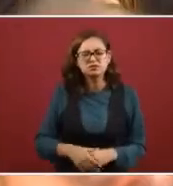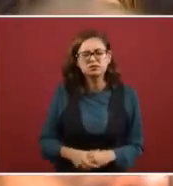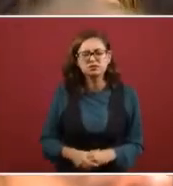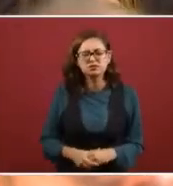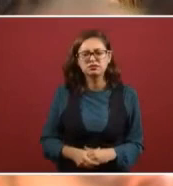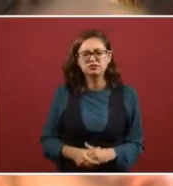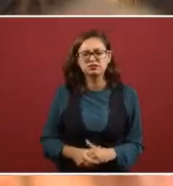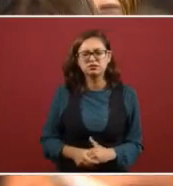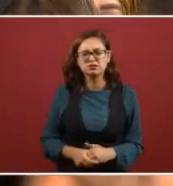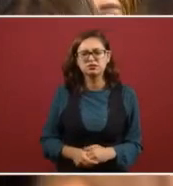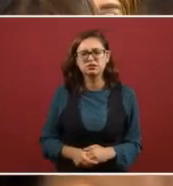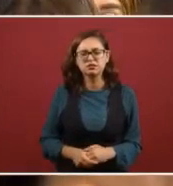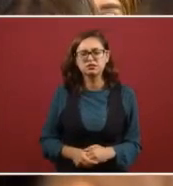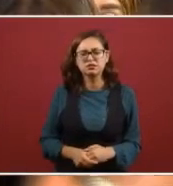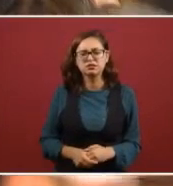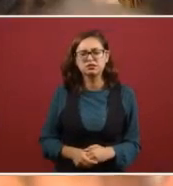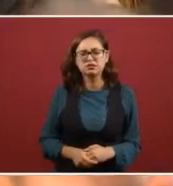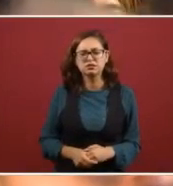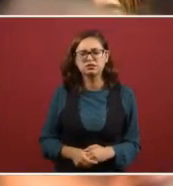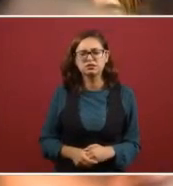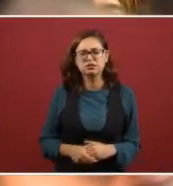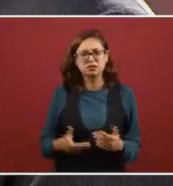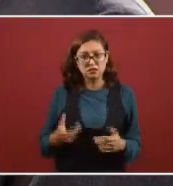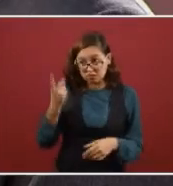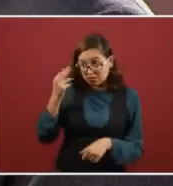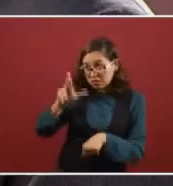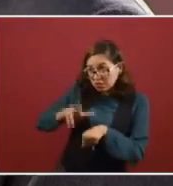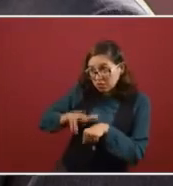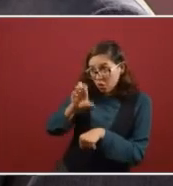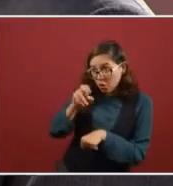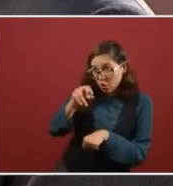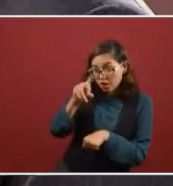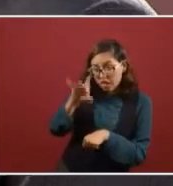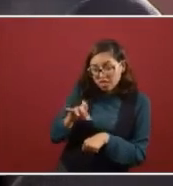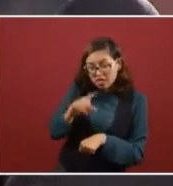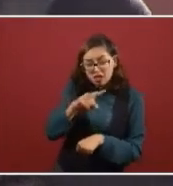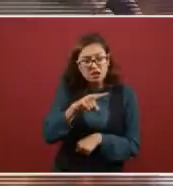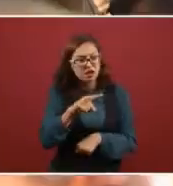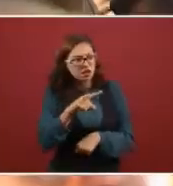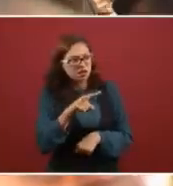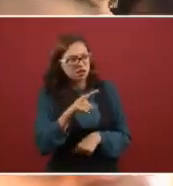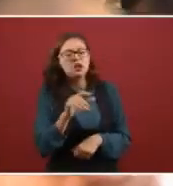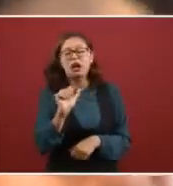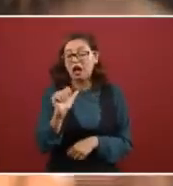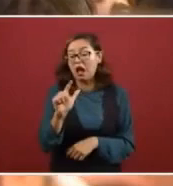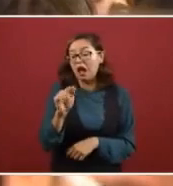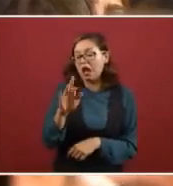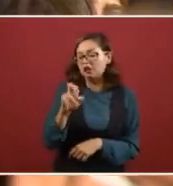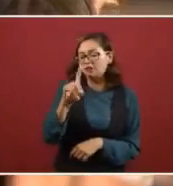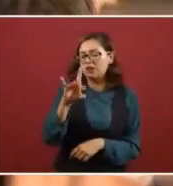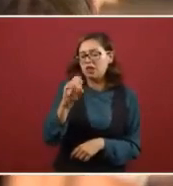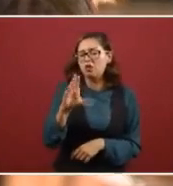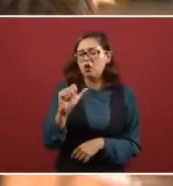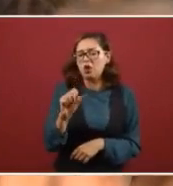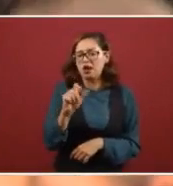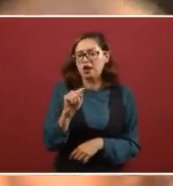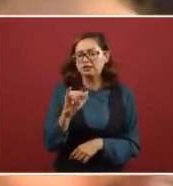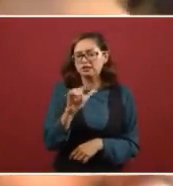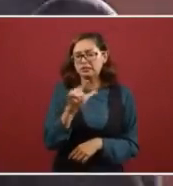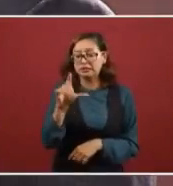del director de la CONADE, No, el que estuvo de comisionado en Misiones. Who used to be commissioned? Alfredo Castillo.